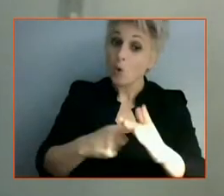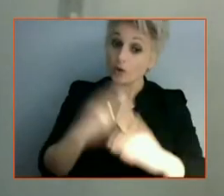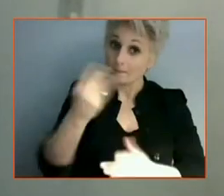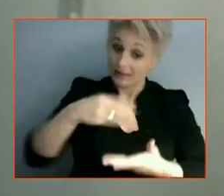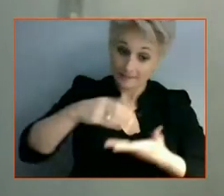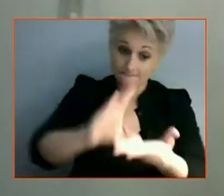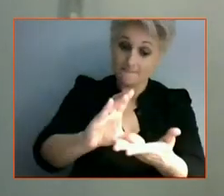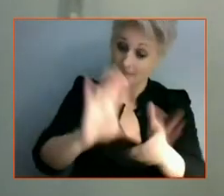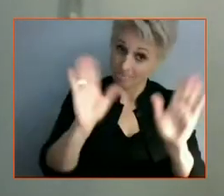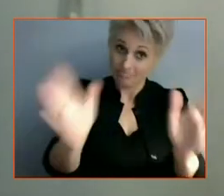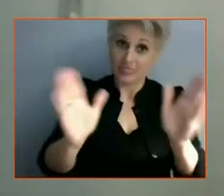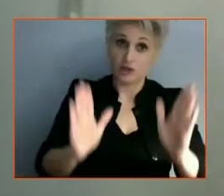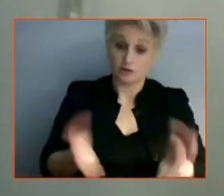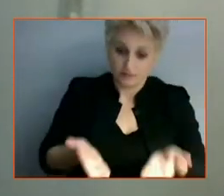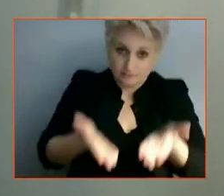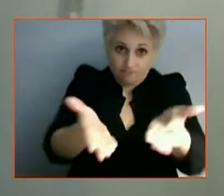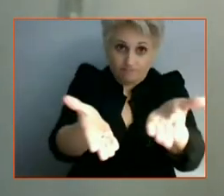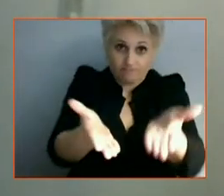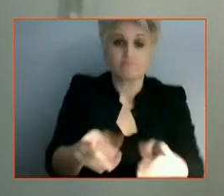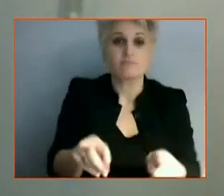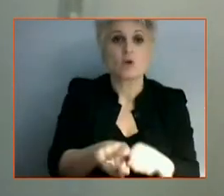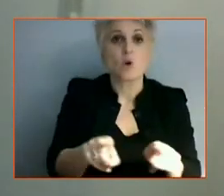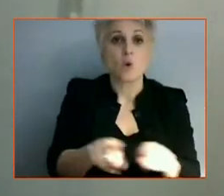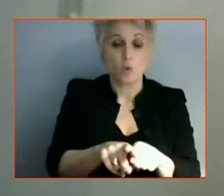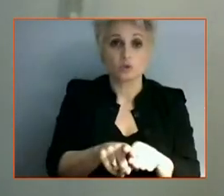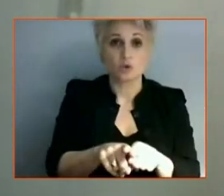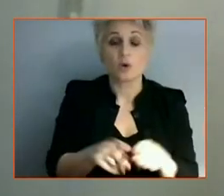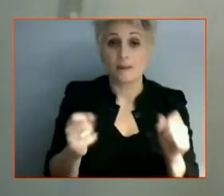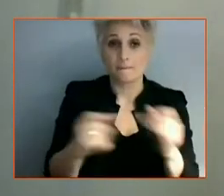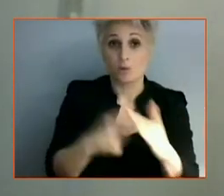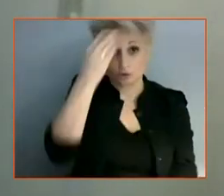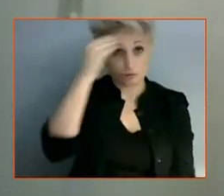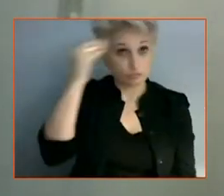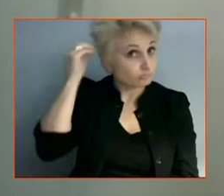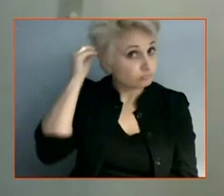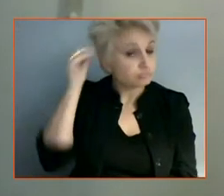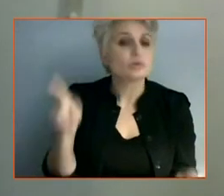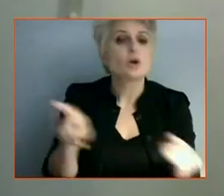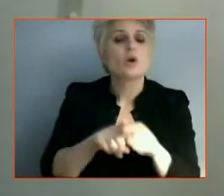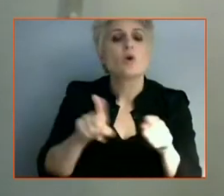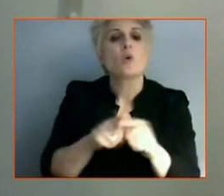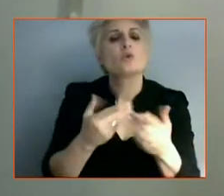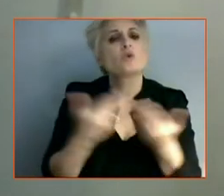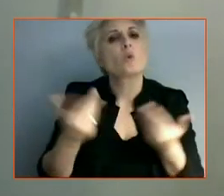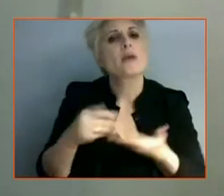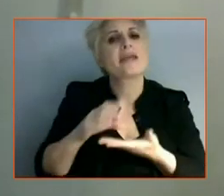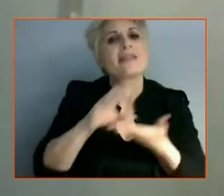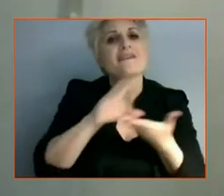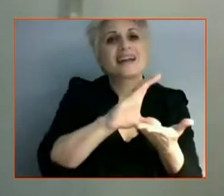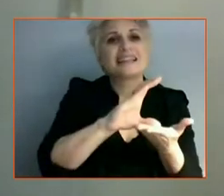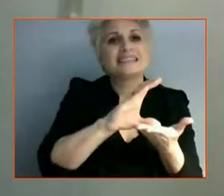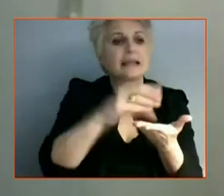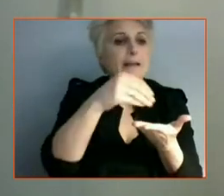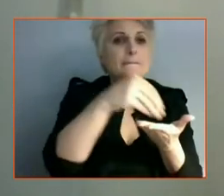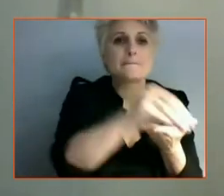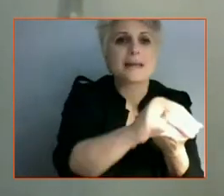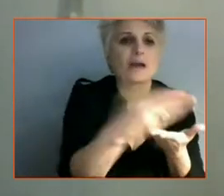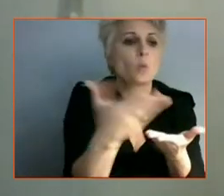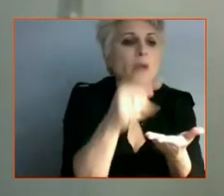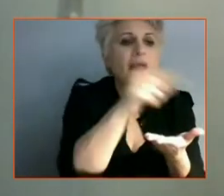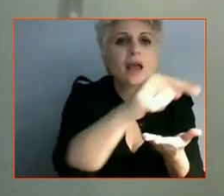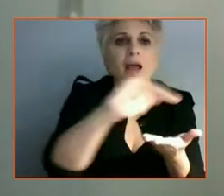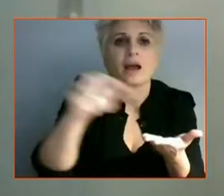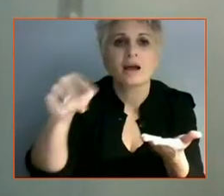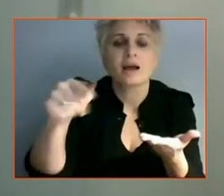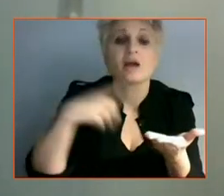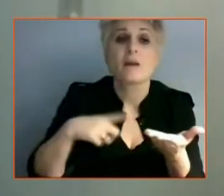political parties that are running. I think it's also important to note that where the funding has gone or is going, because the list